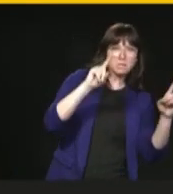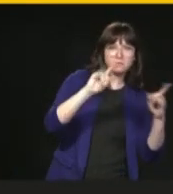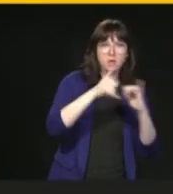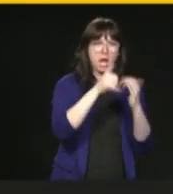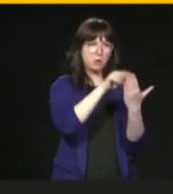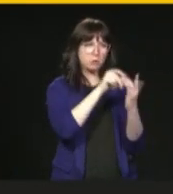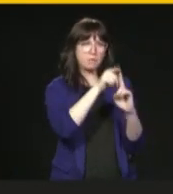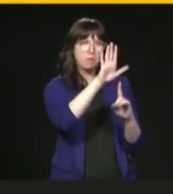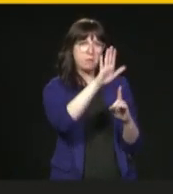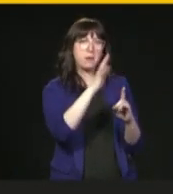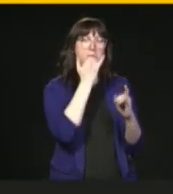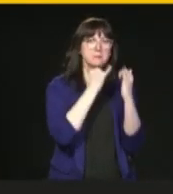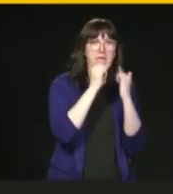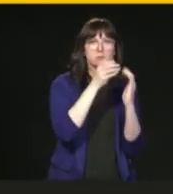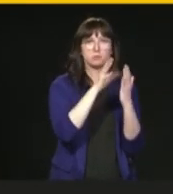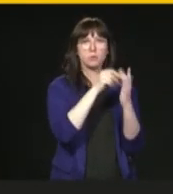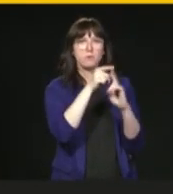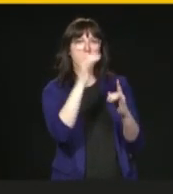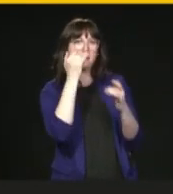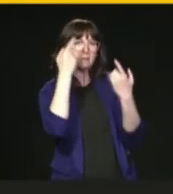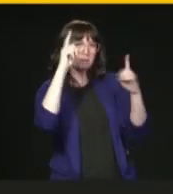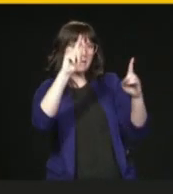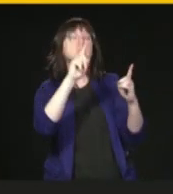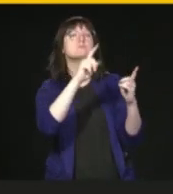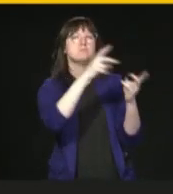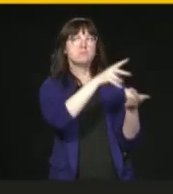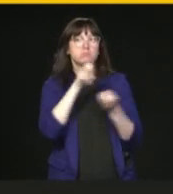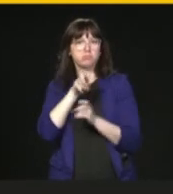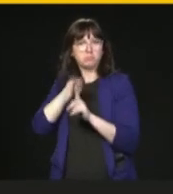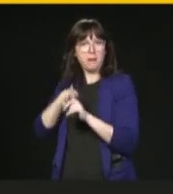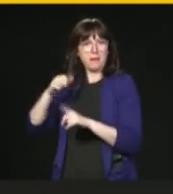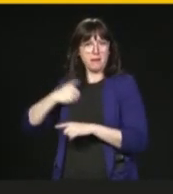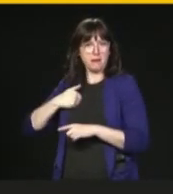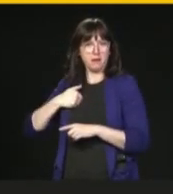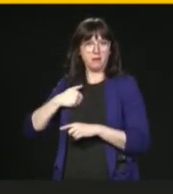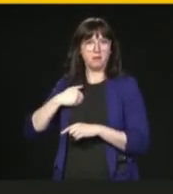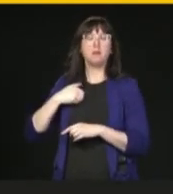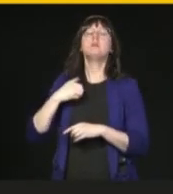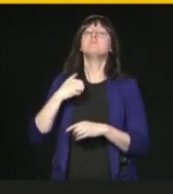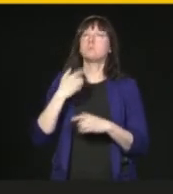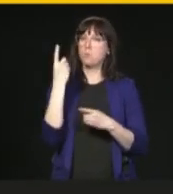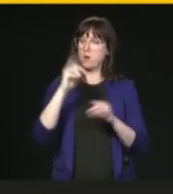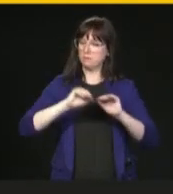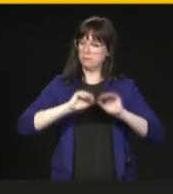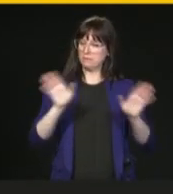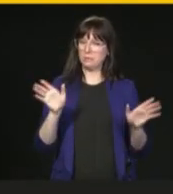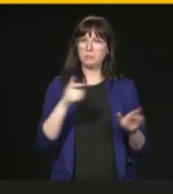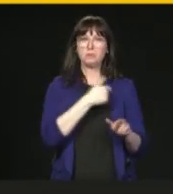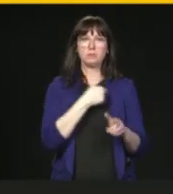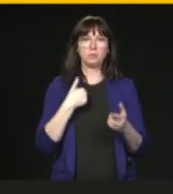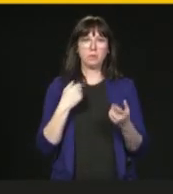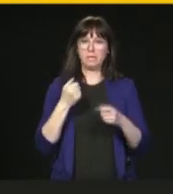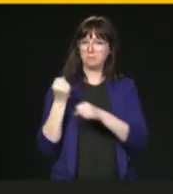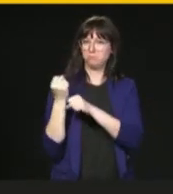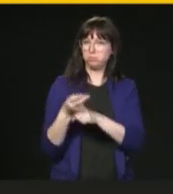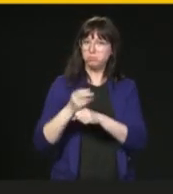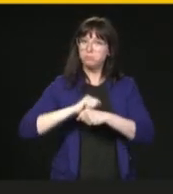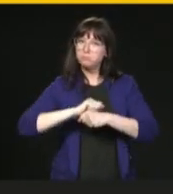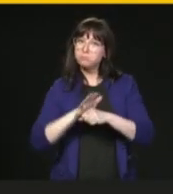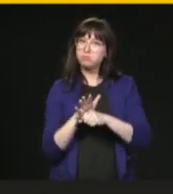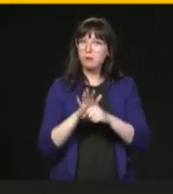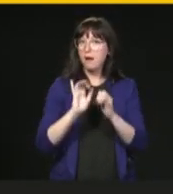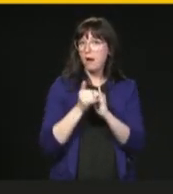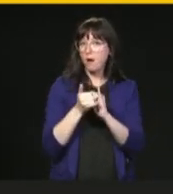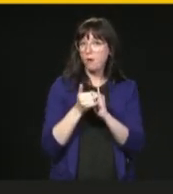their success. I spoke to G20 leaders. One thing is clear. We can only overcome COVID-19 if we